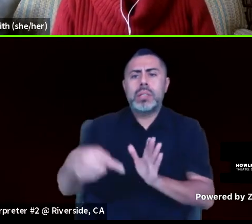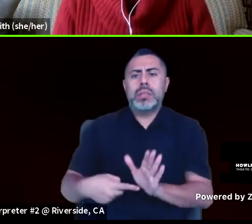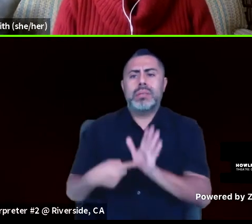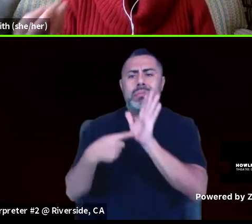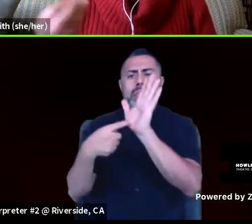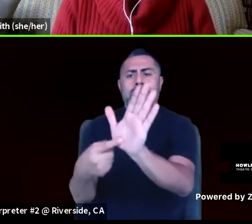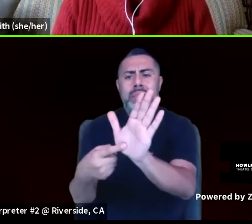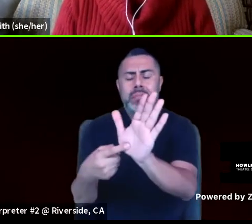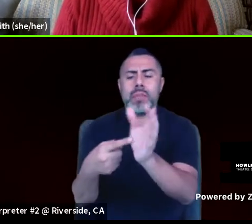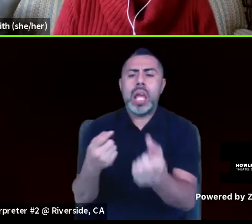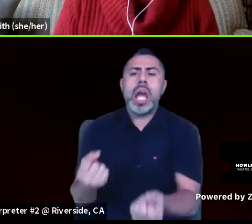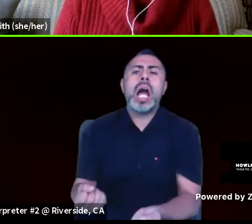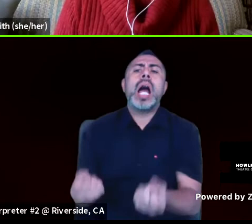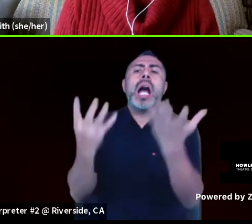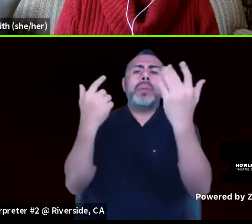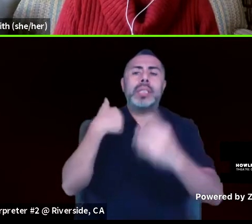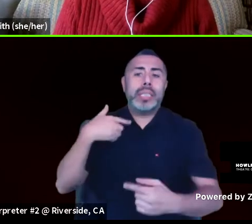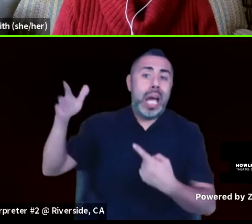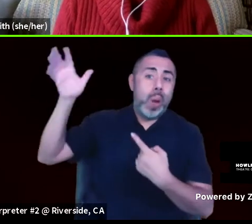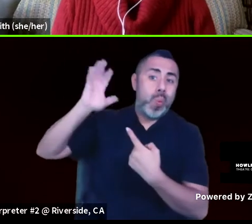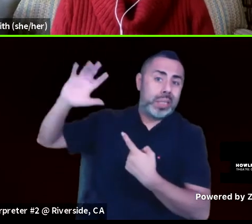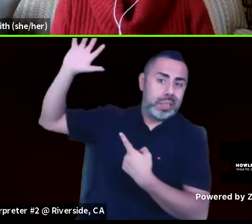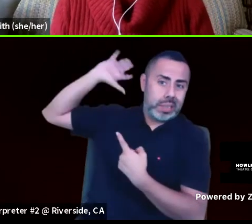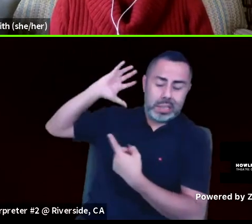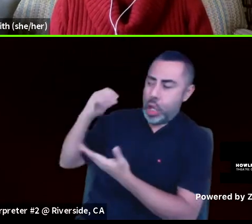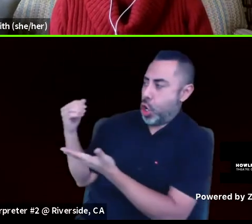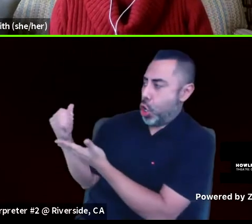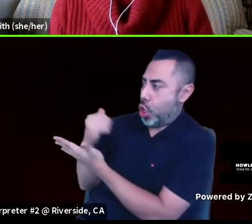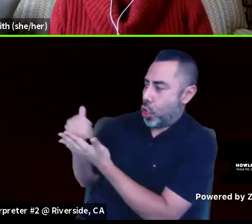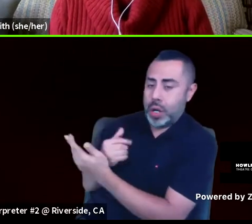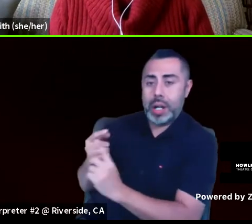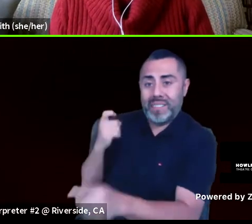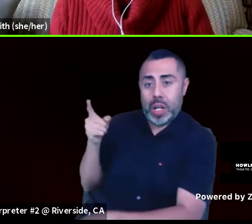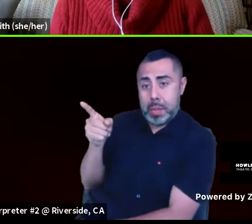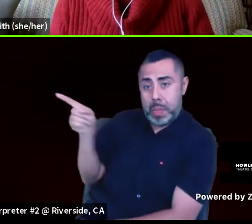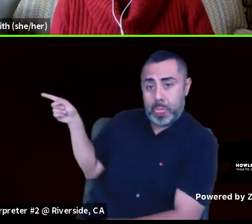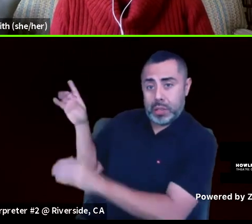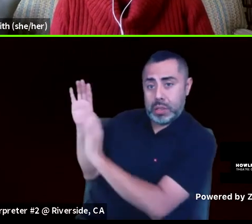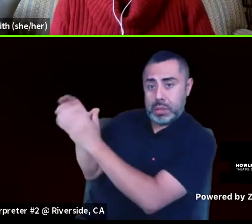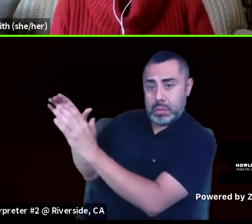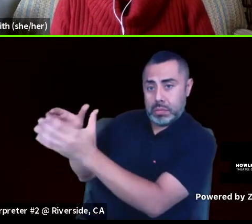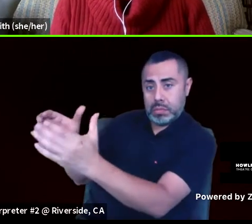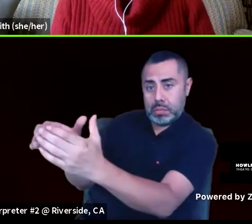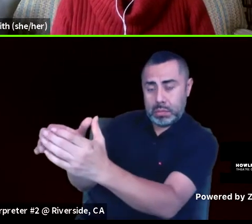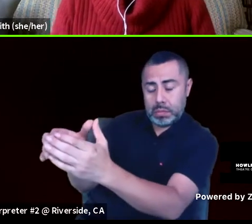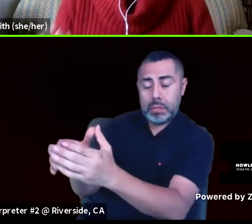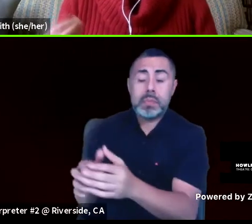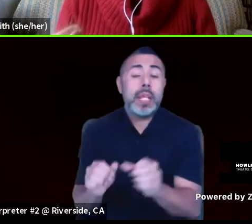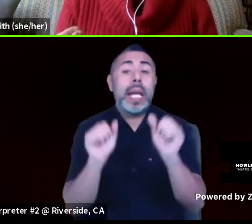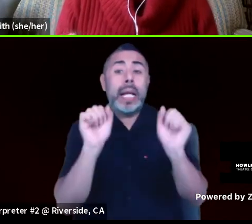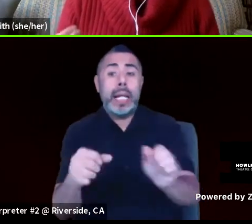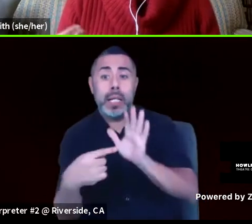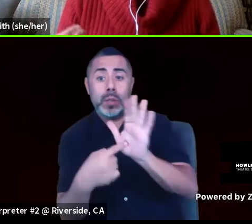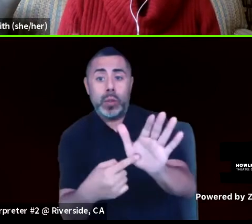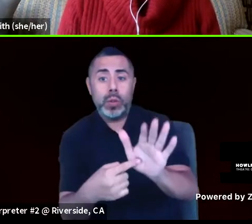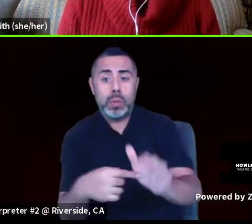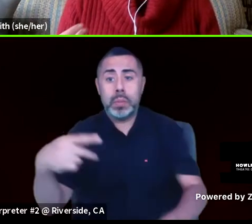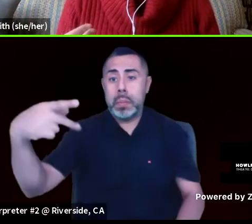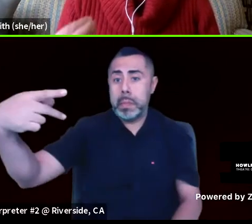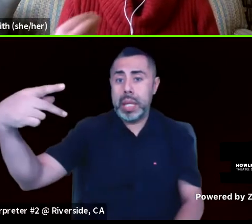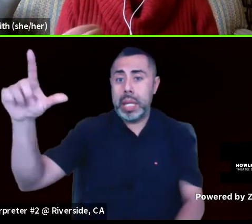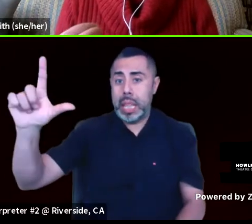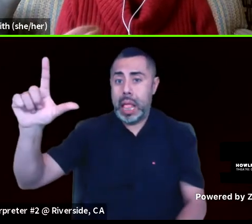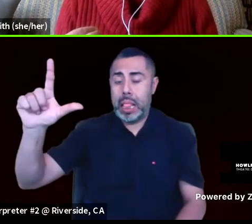were receiving from these entities. So that can be in the form of a profit and loss statement that you